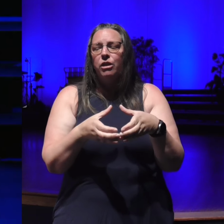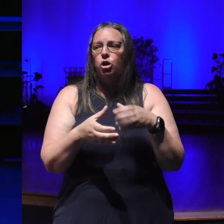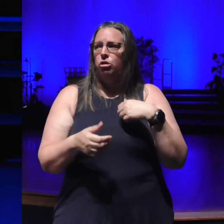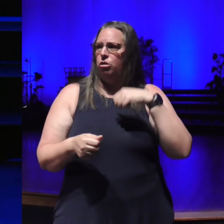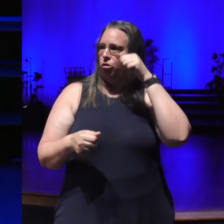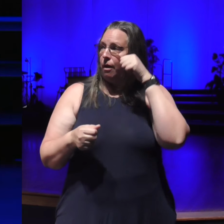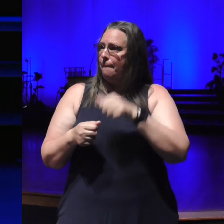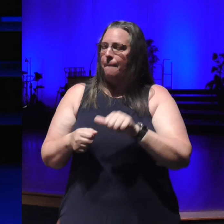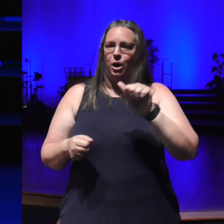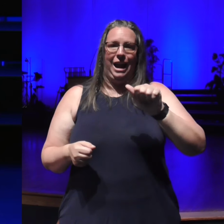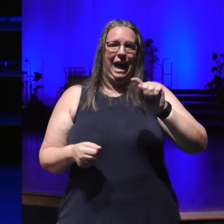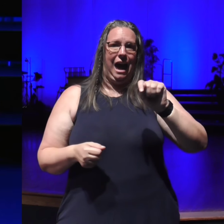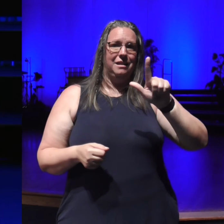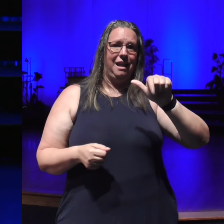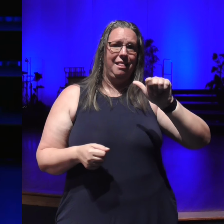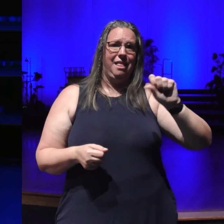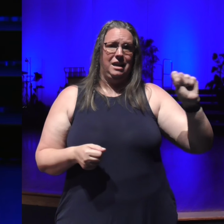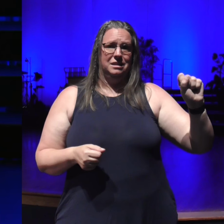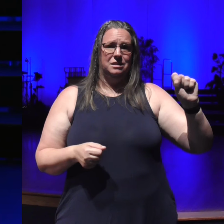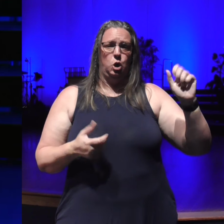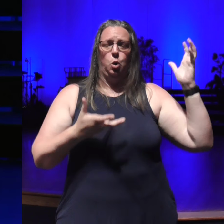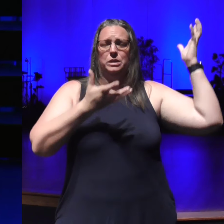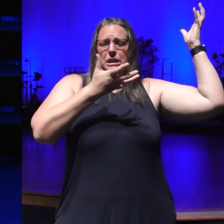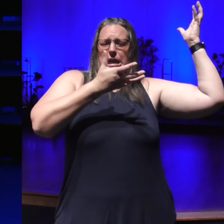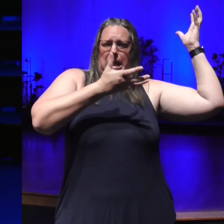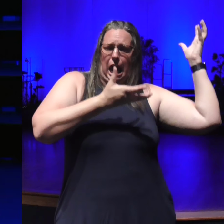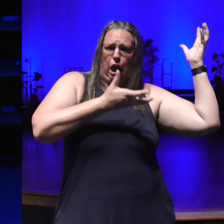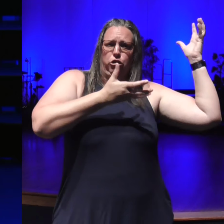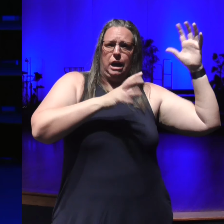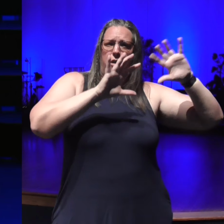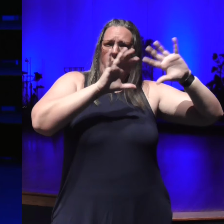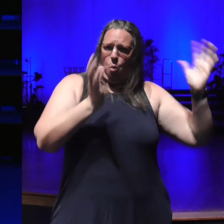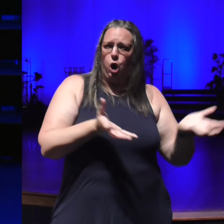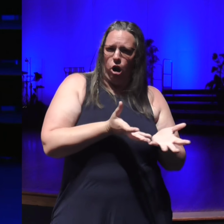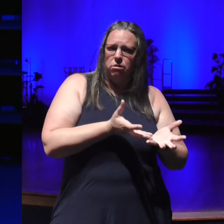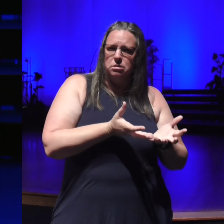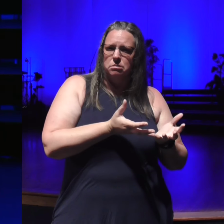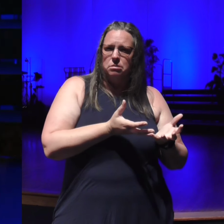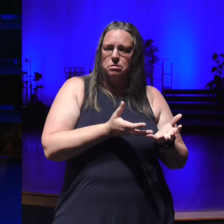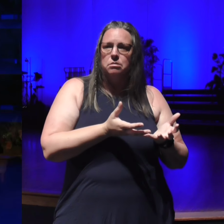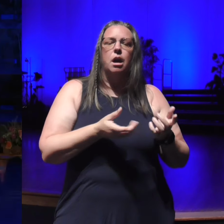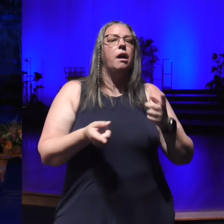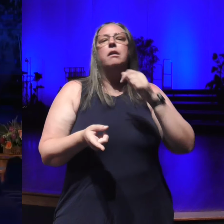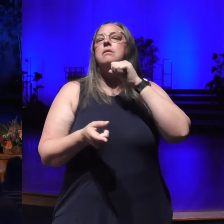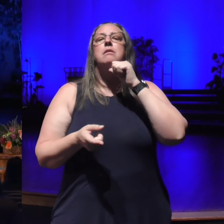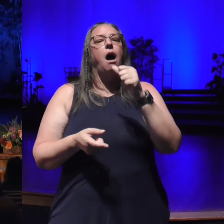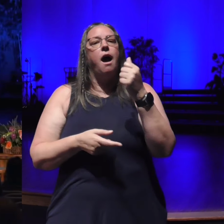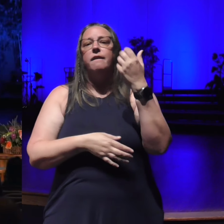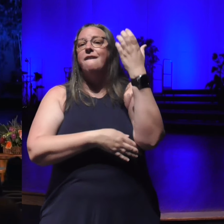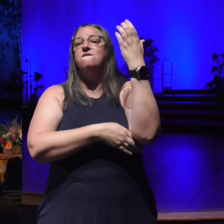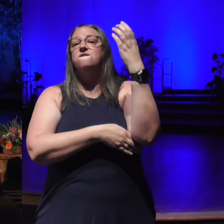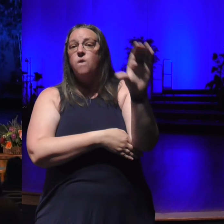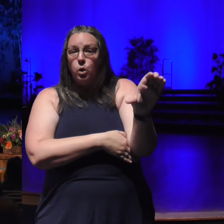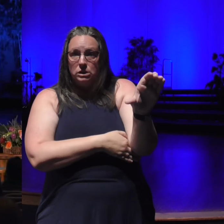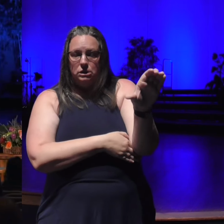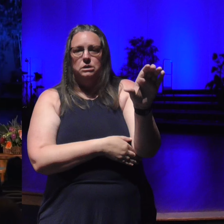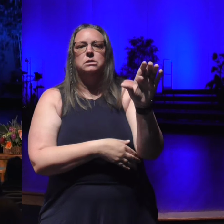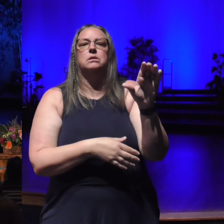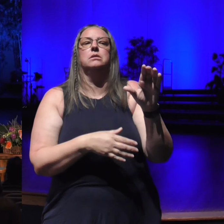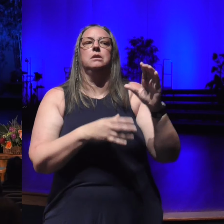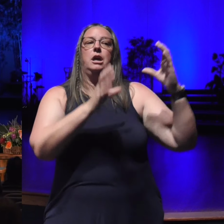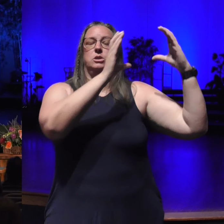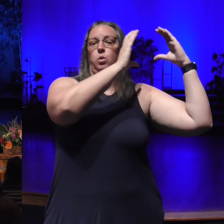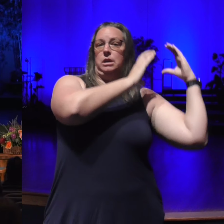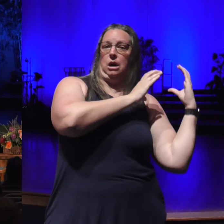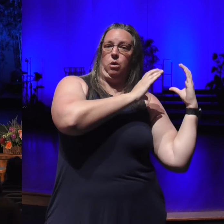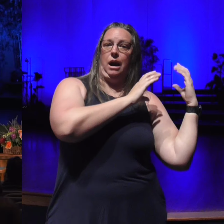remember Atlas who carries the weight of the world on his shoulders? He says Atlas wasn't forced to hold up the world. He was convinced that if he